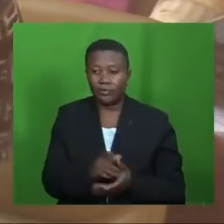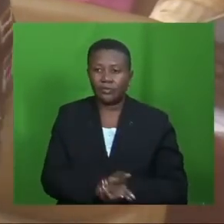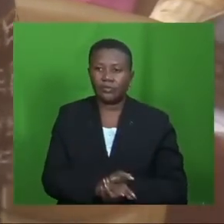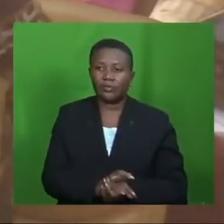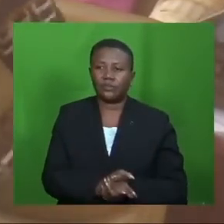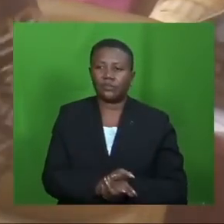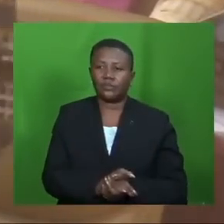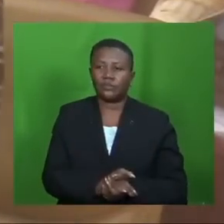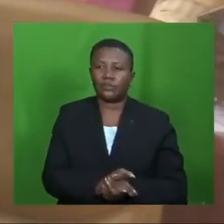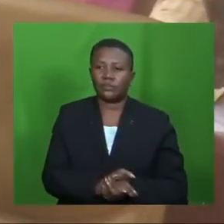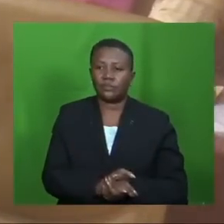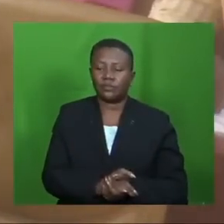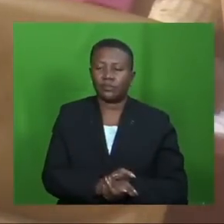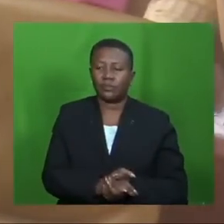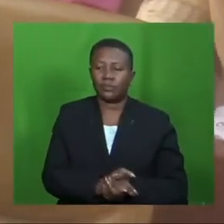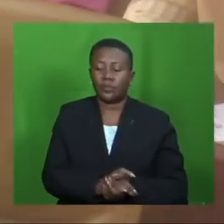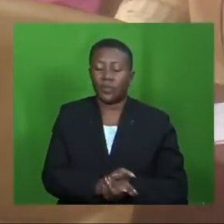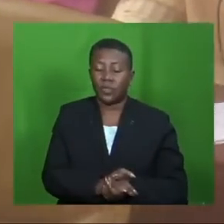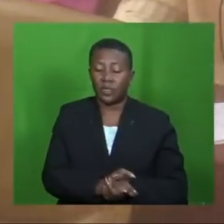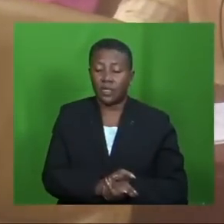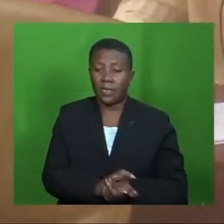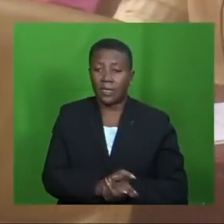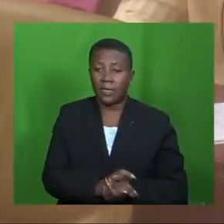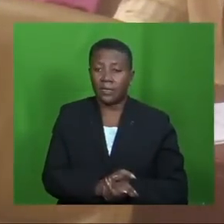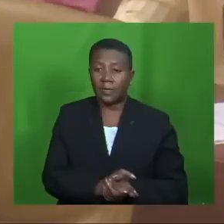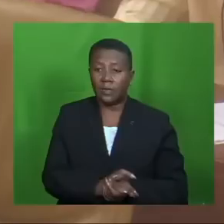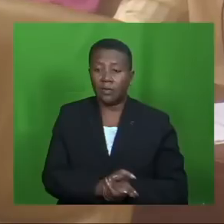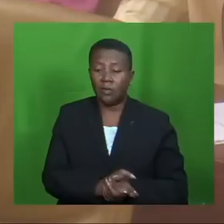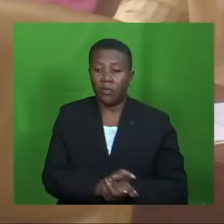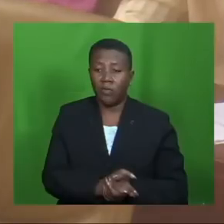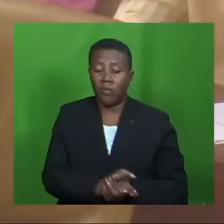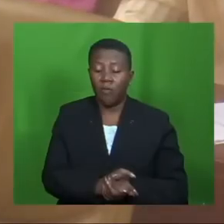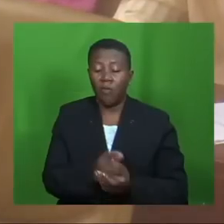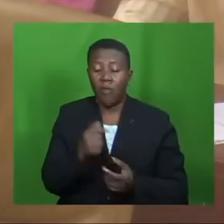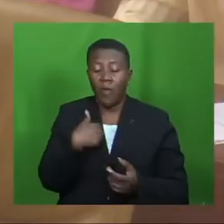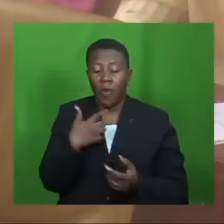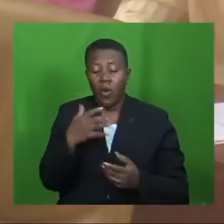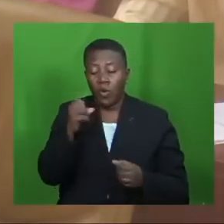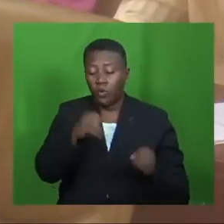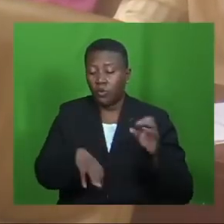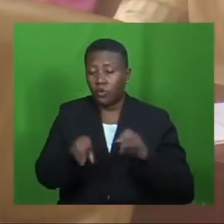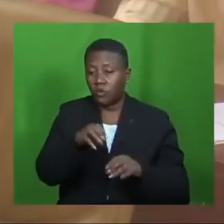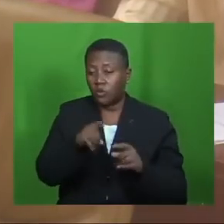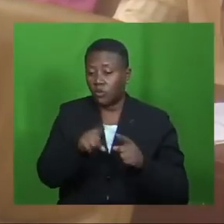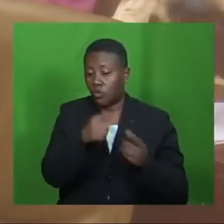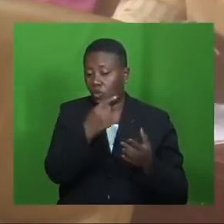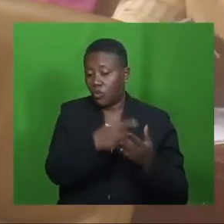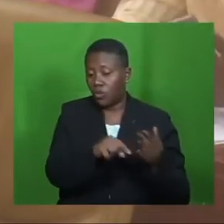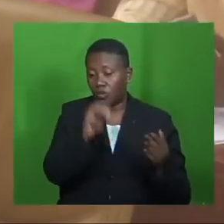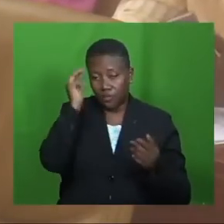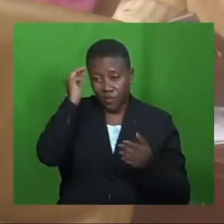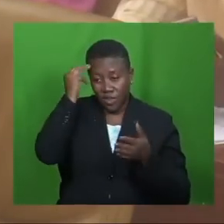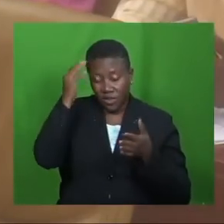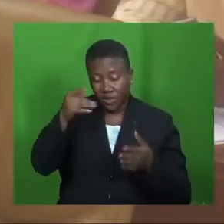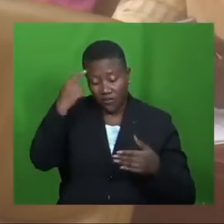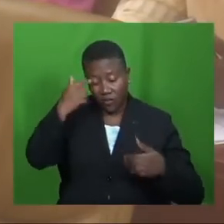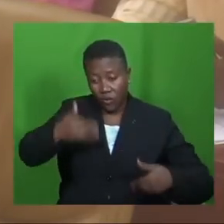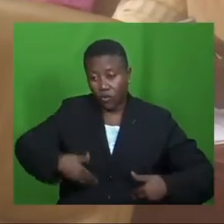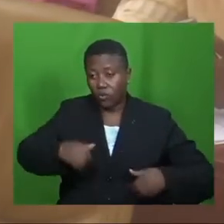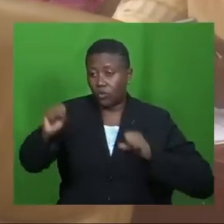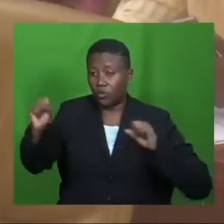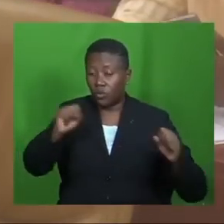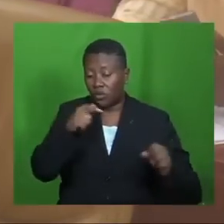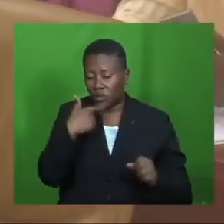to contribute to the statement made by the Minister for Youth and Sports. And, Mr. Speaker,